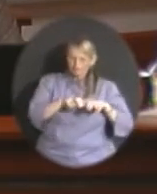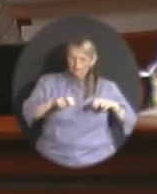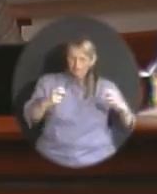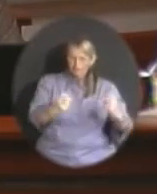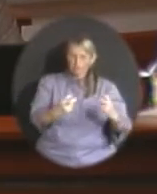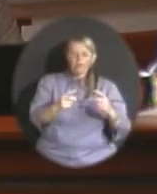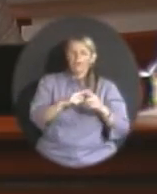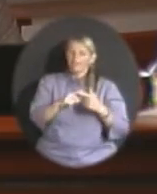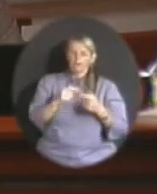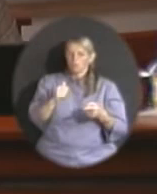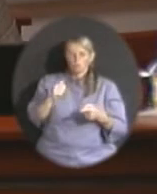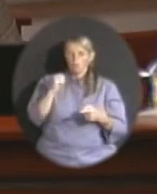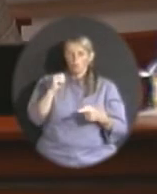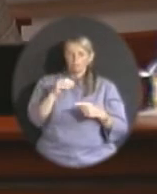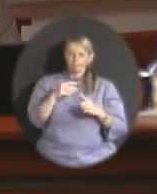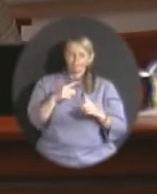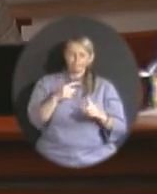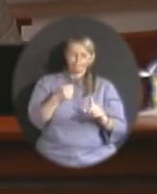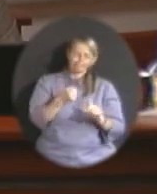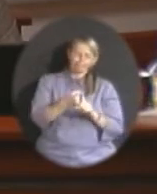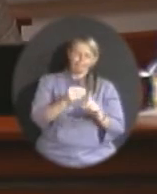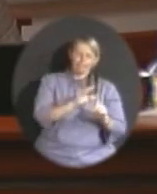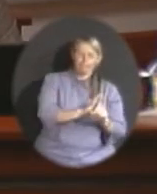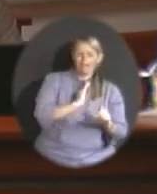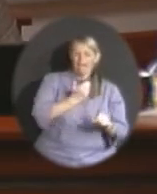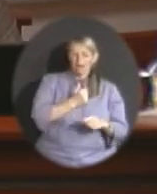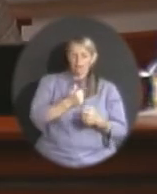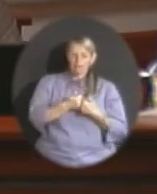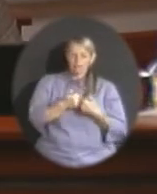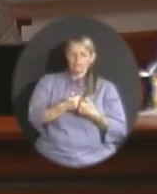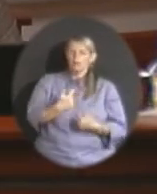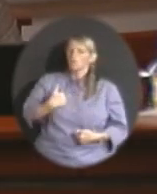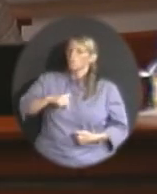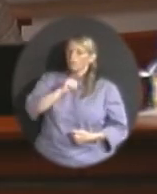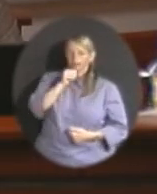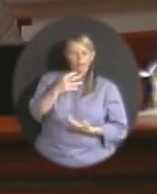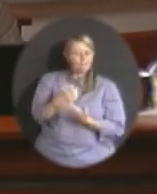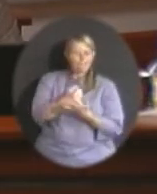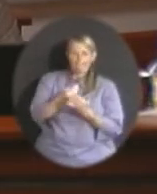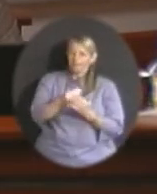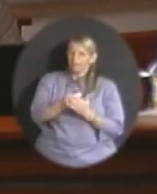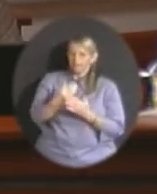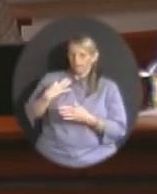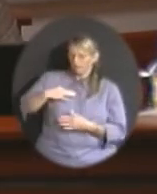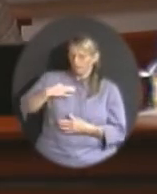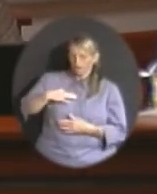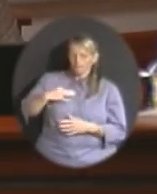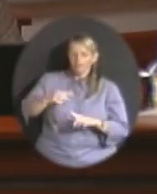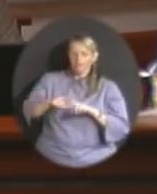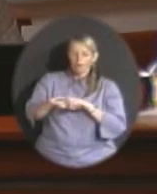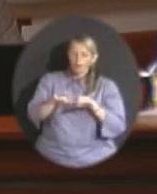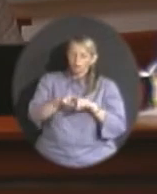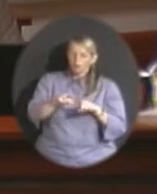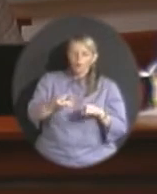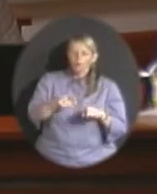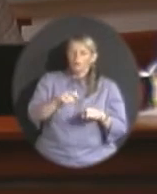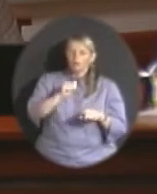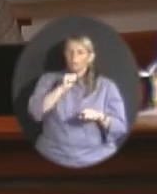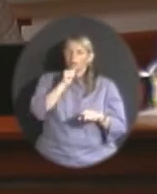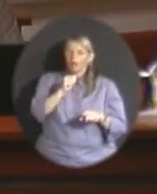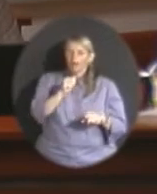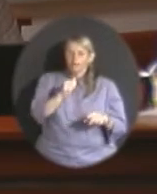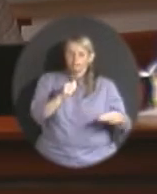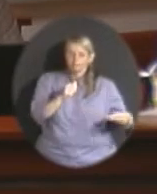school games. Again, this is not a situation where we make any money or any profit off of it, but we also are not subsidizing in any way